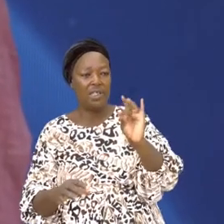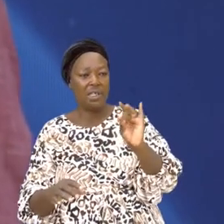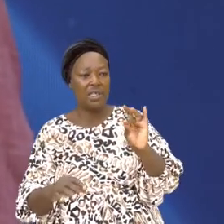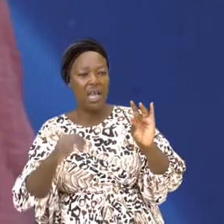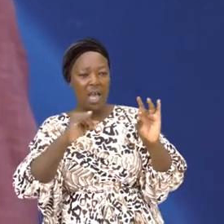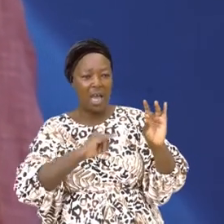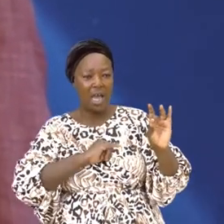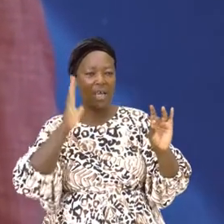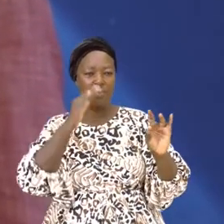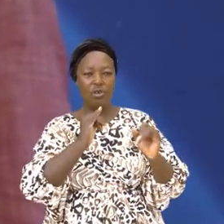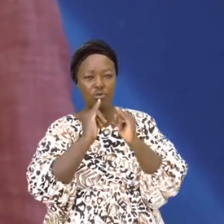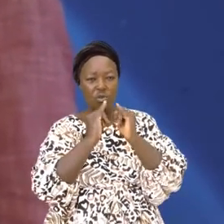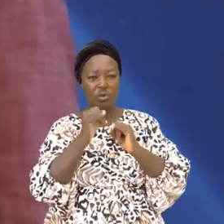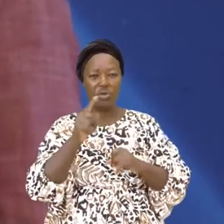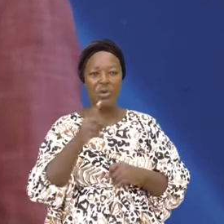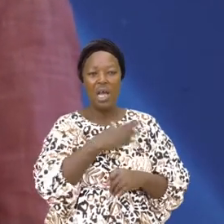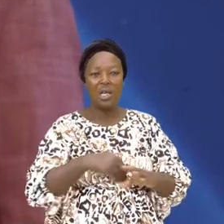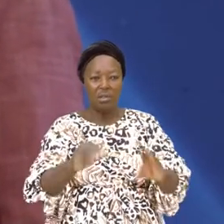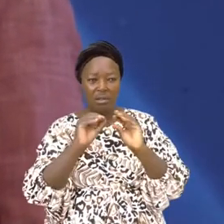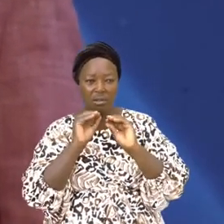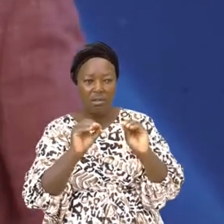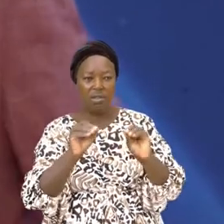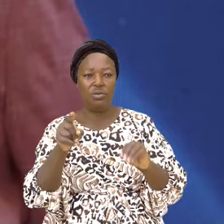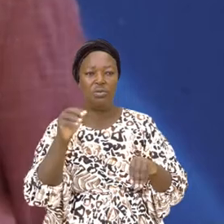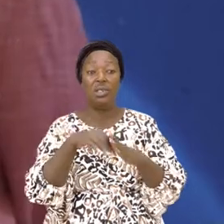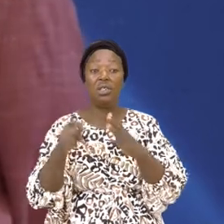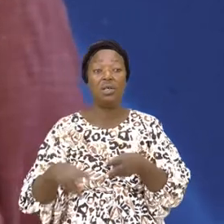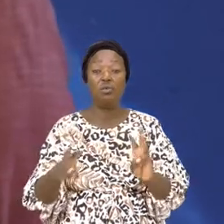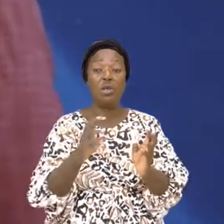teach thee in the way which thou